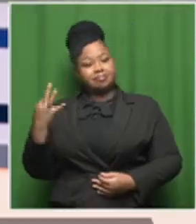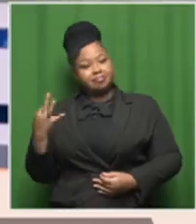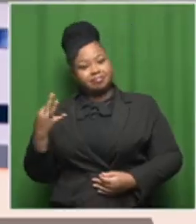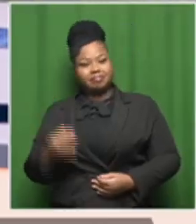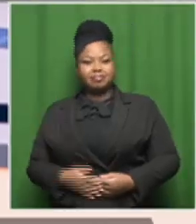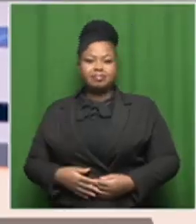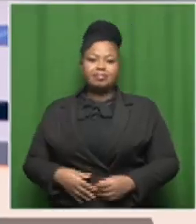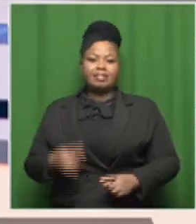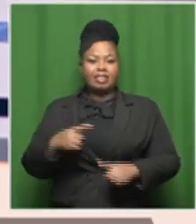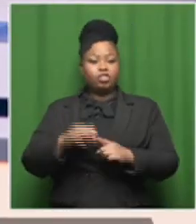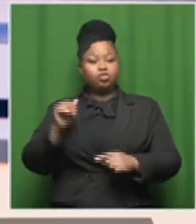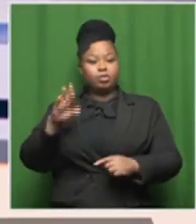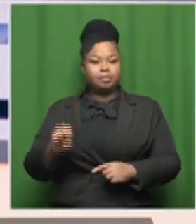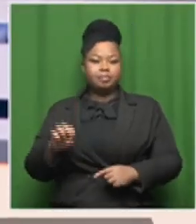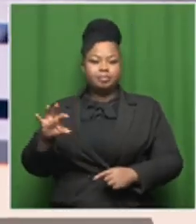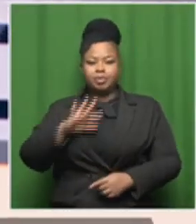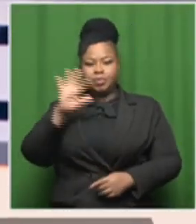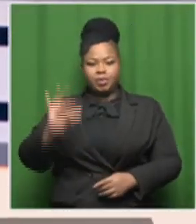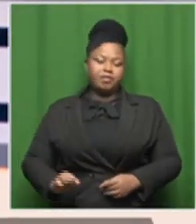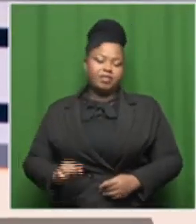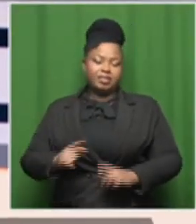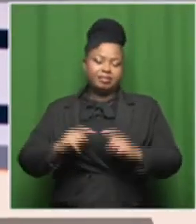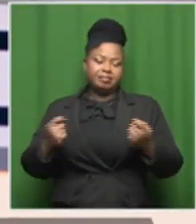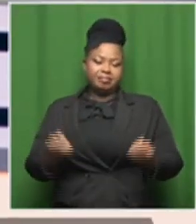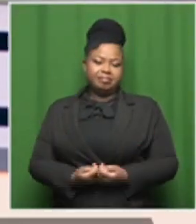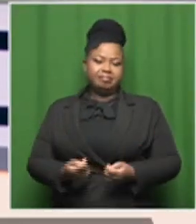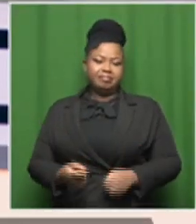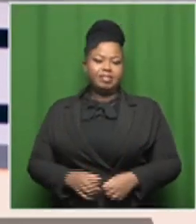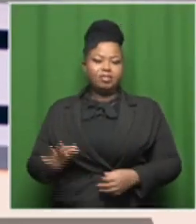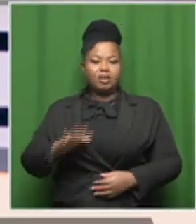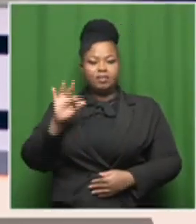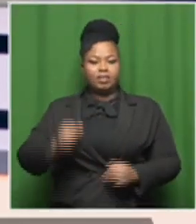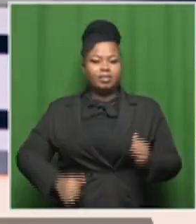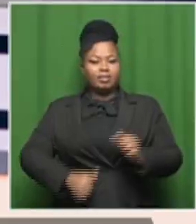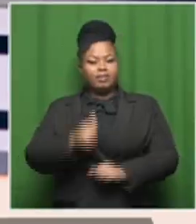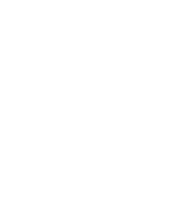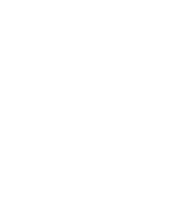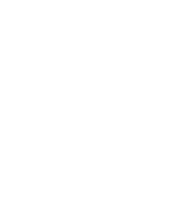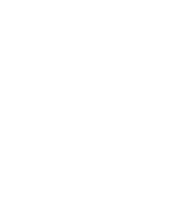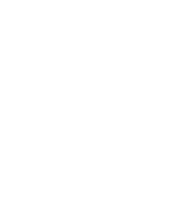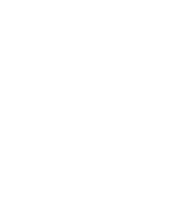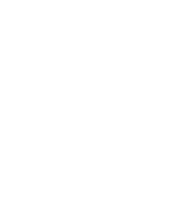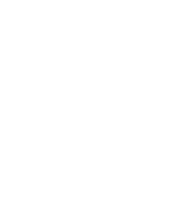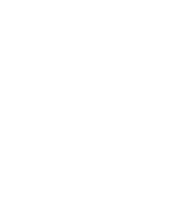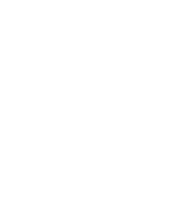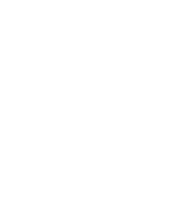from Xtreme South Africa, team who have just completed Africa's first Deca Triathlon.